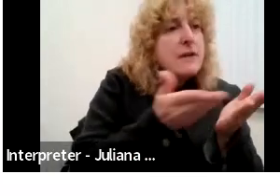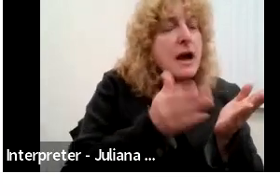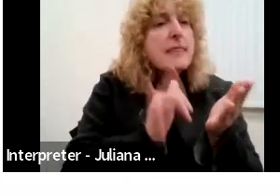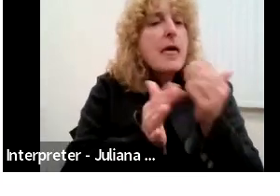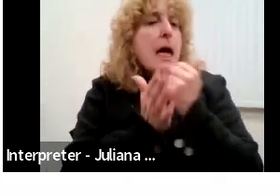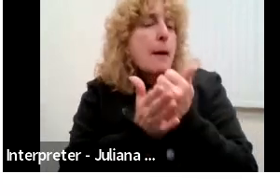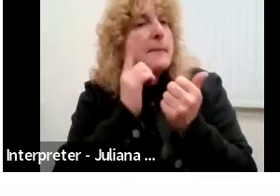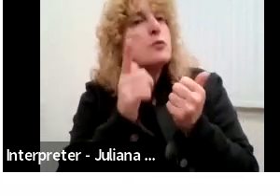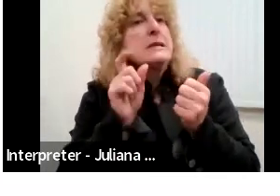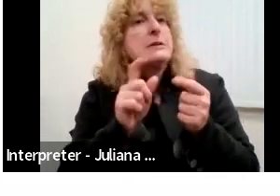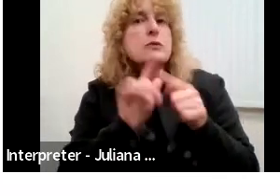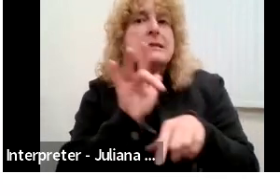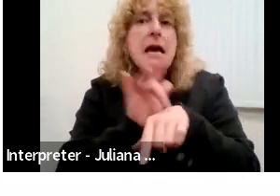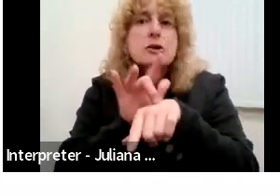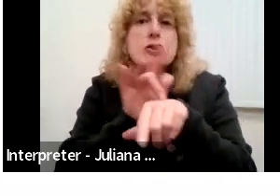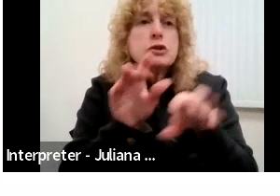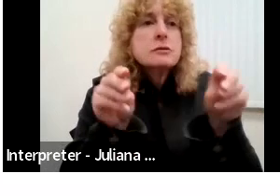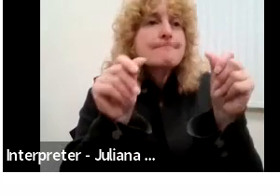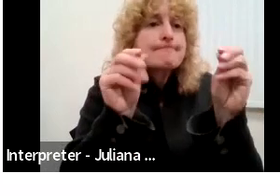need to be touching things. You need to have